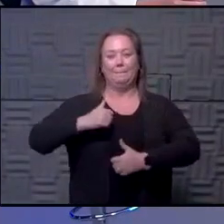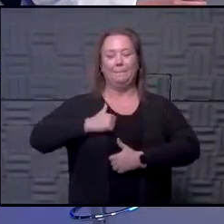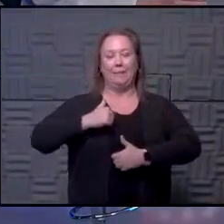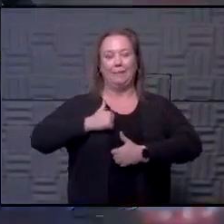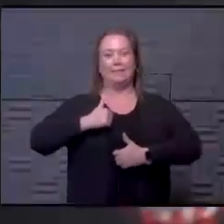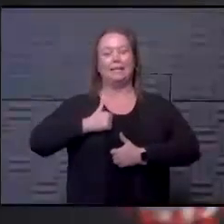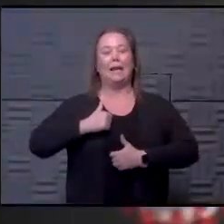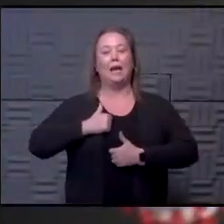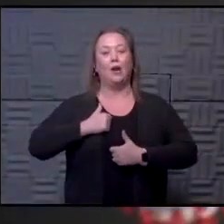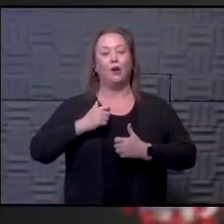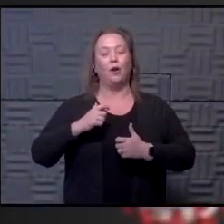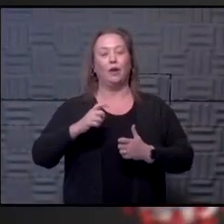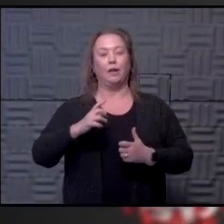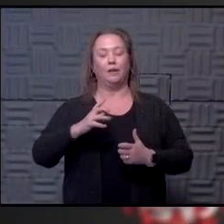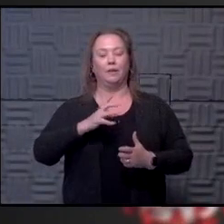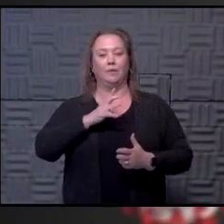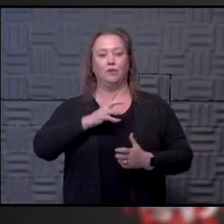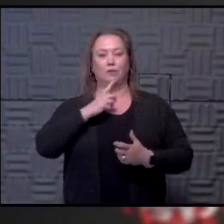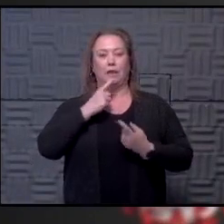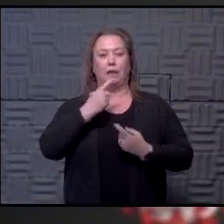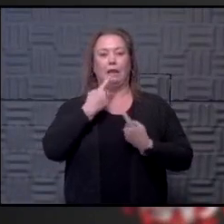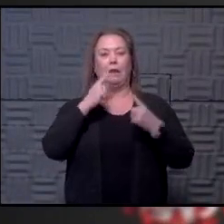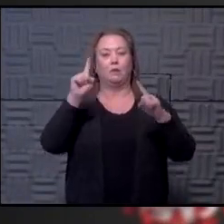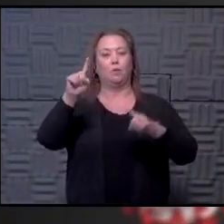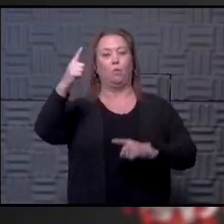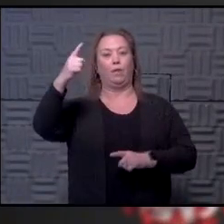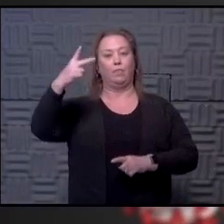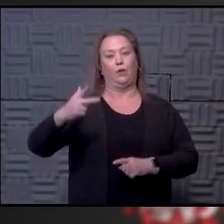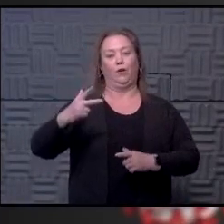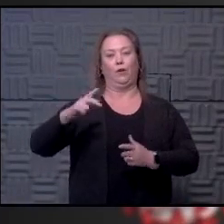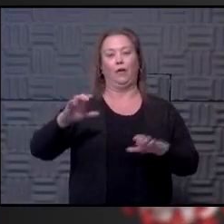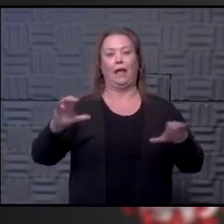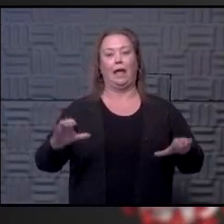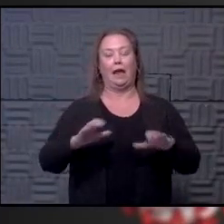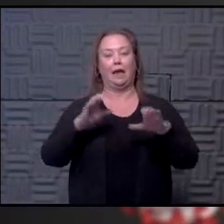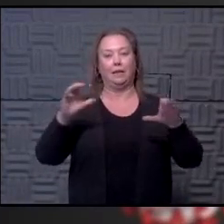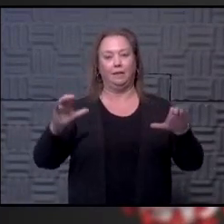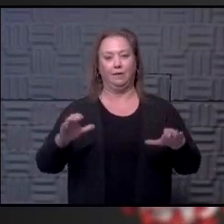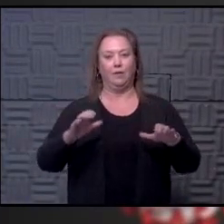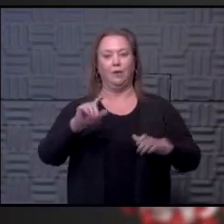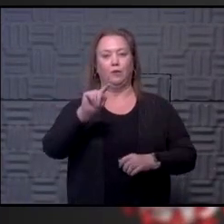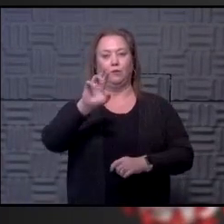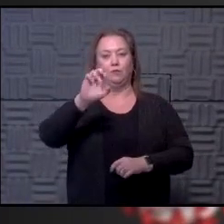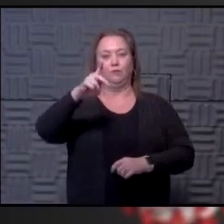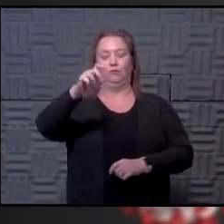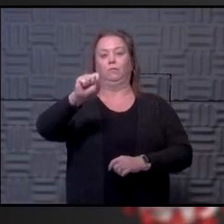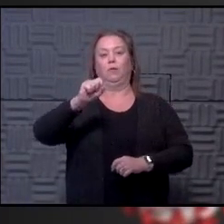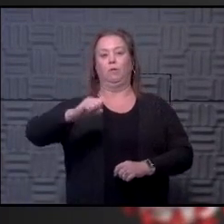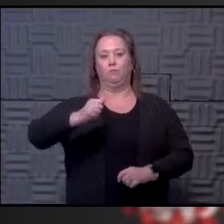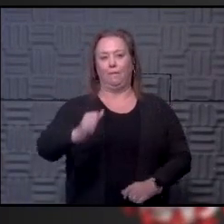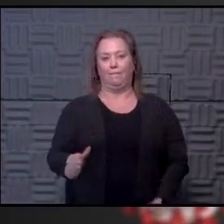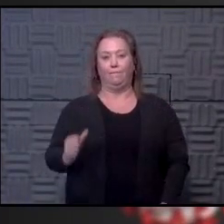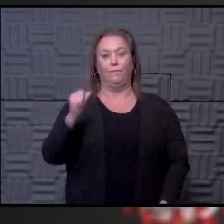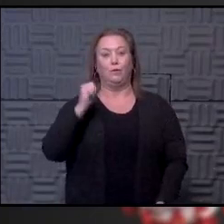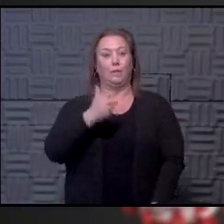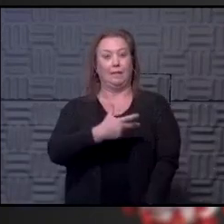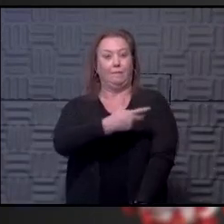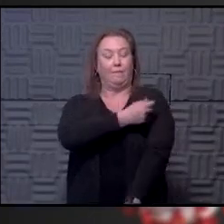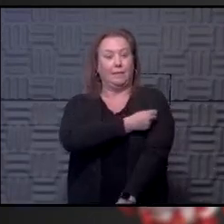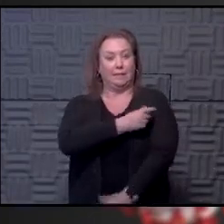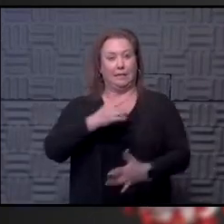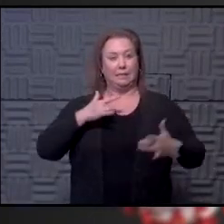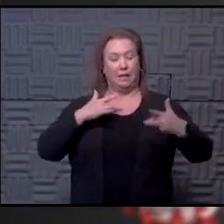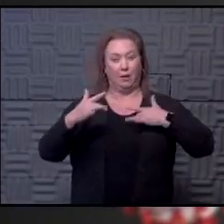officials recently told Congress that about a third of younger active duty and National Guard troops are refusing the vaccine. Is this